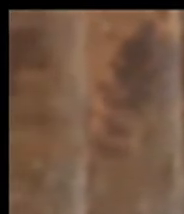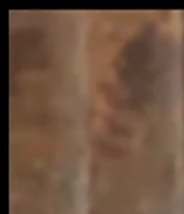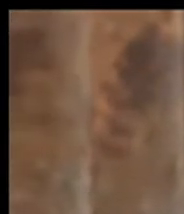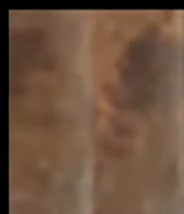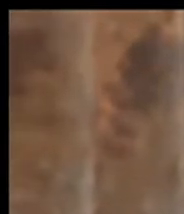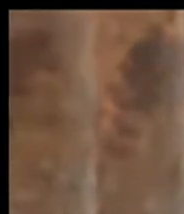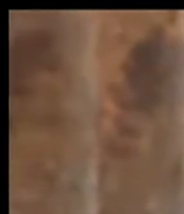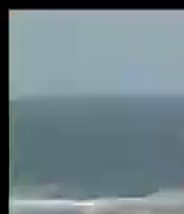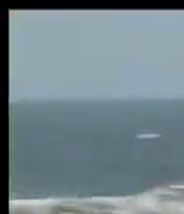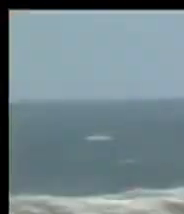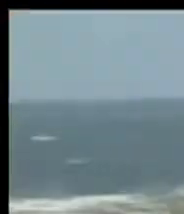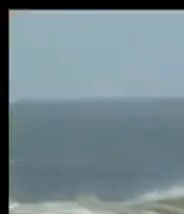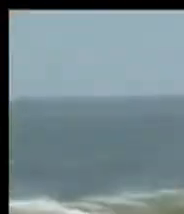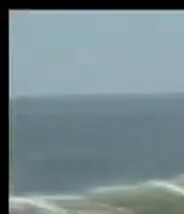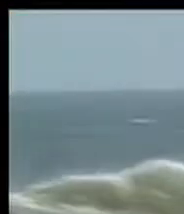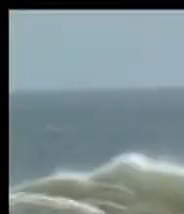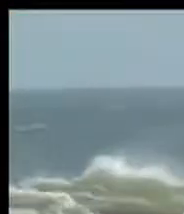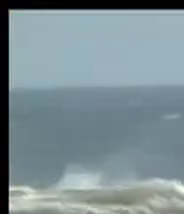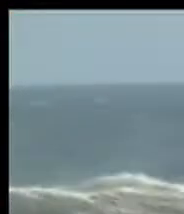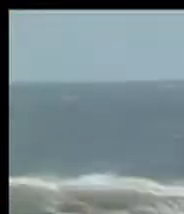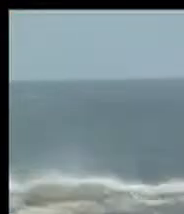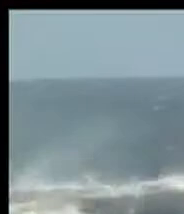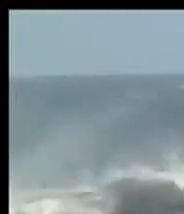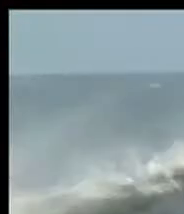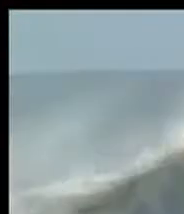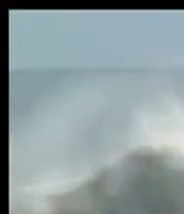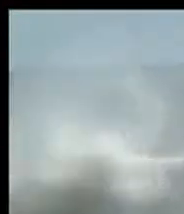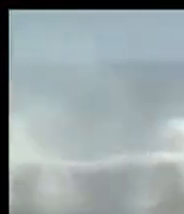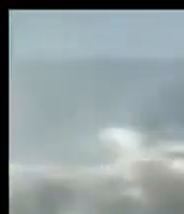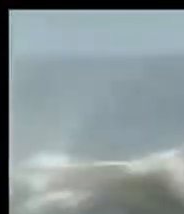sun, the ocean.